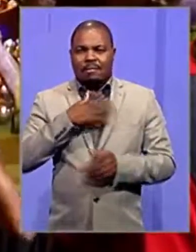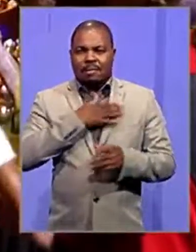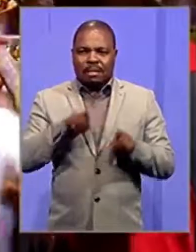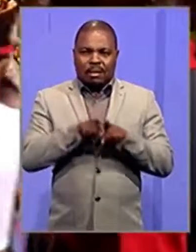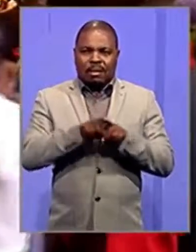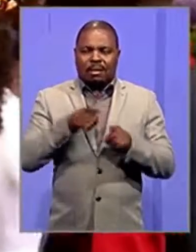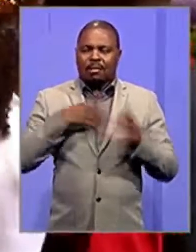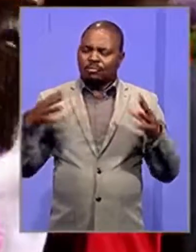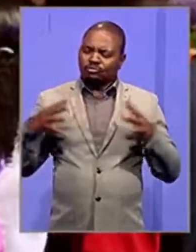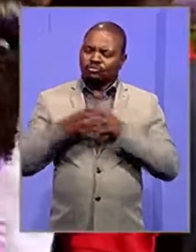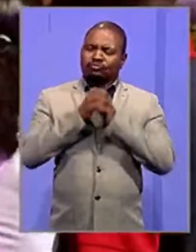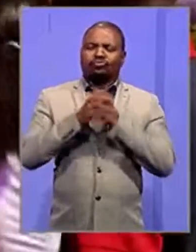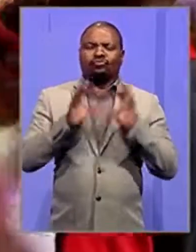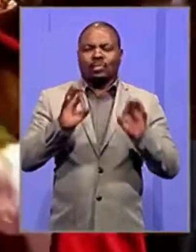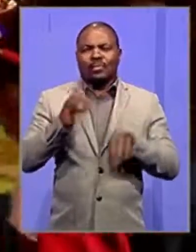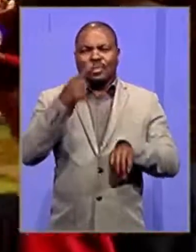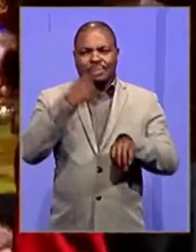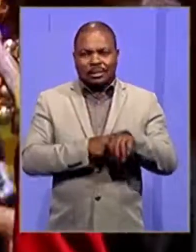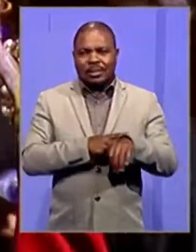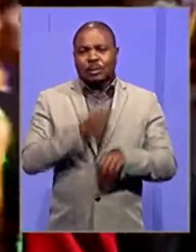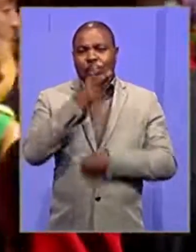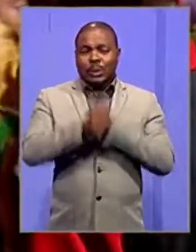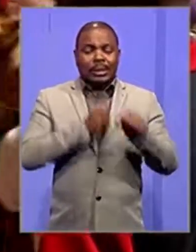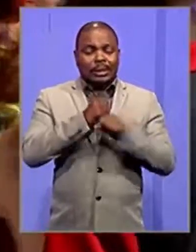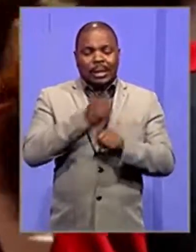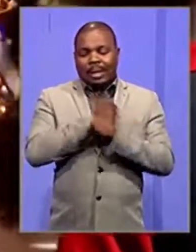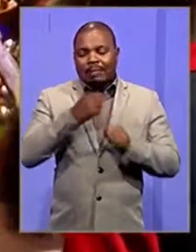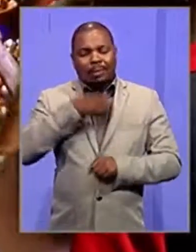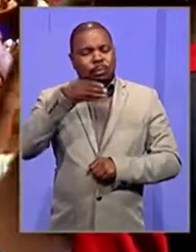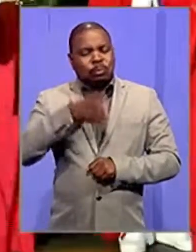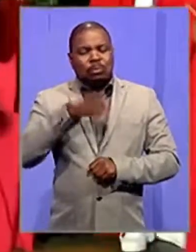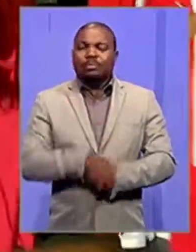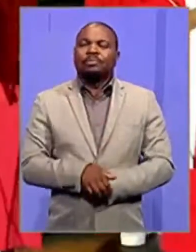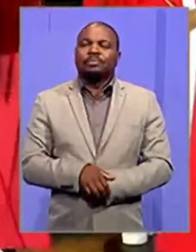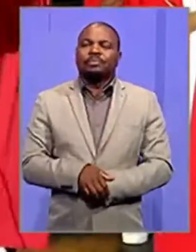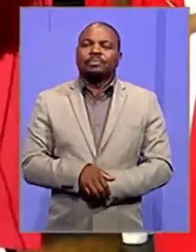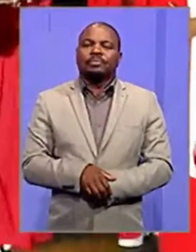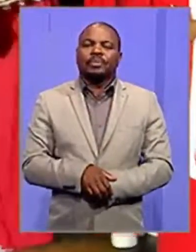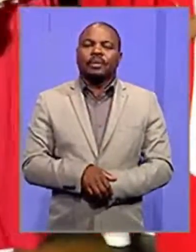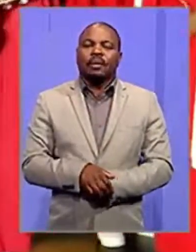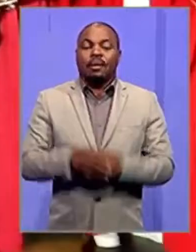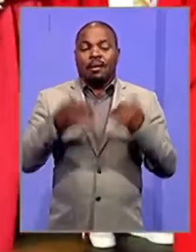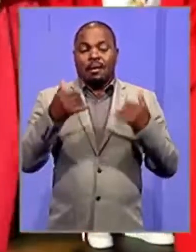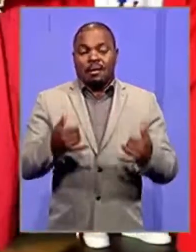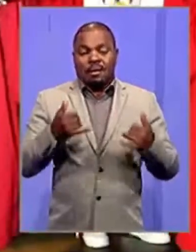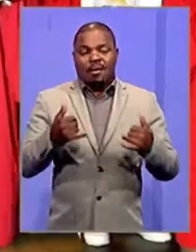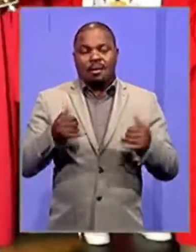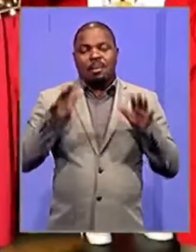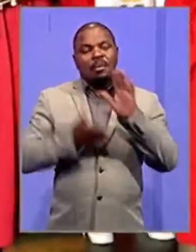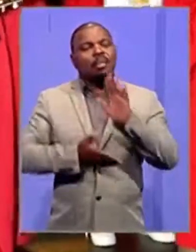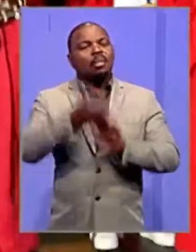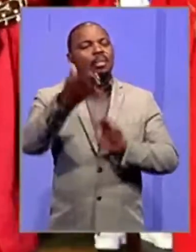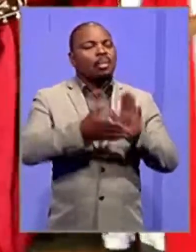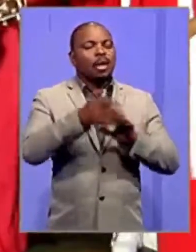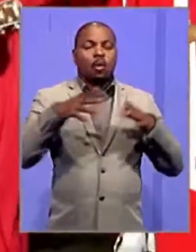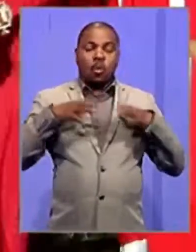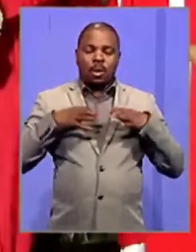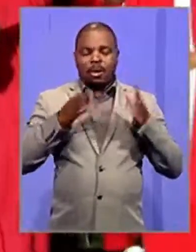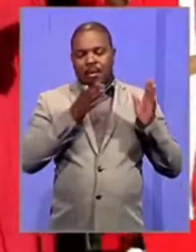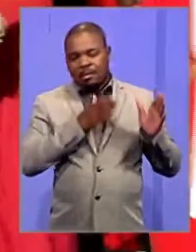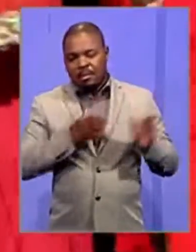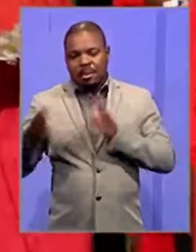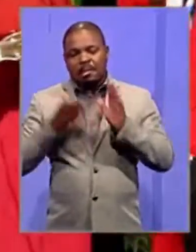togetherness. It's my first time after many years, and I've never seen something like this. Jolo ka ha ba yang matsatsing a diphomolo ba itukisetsa